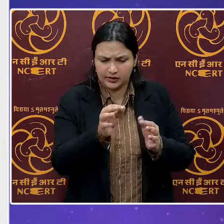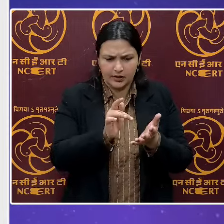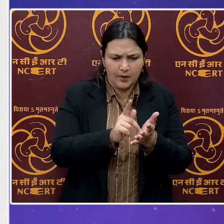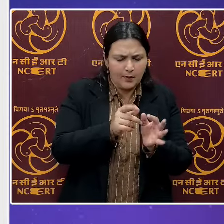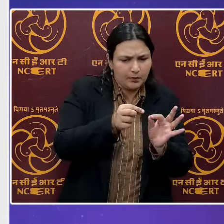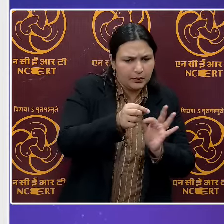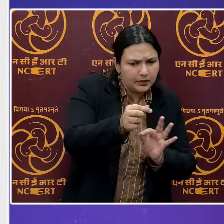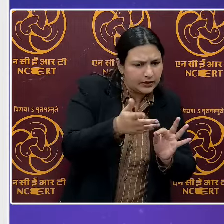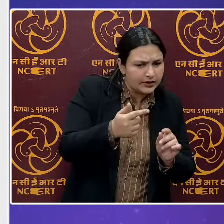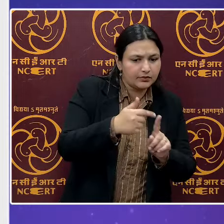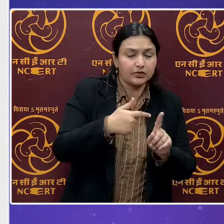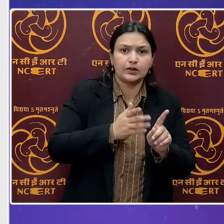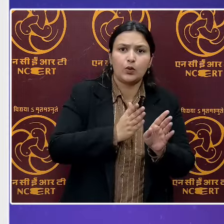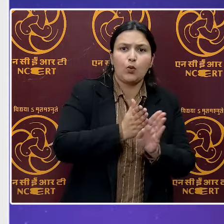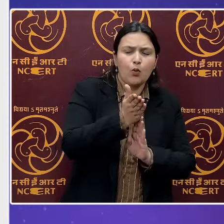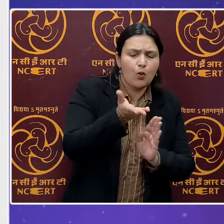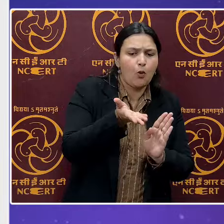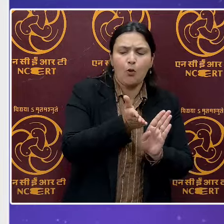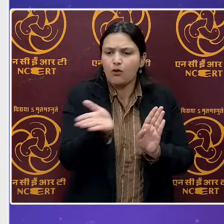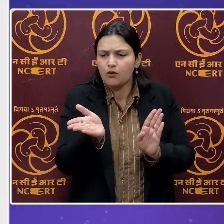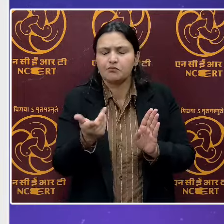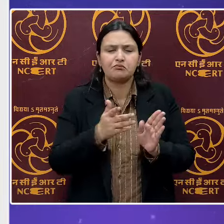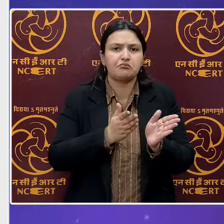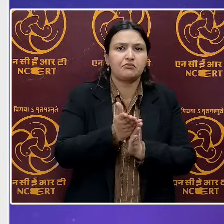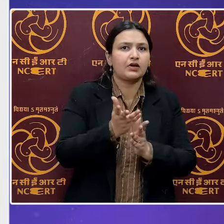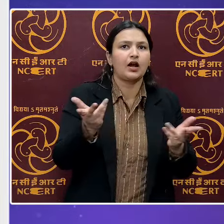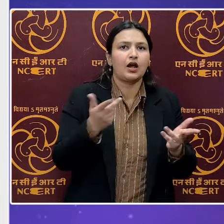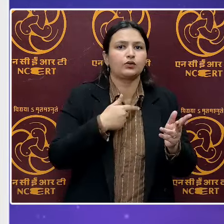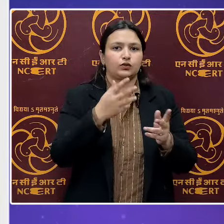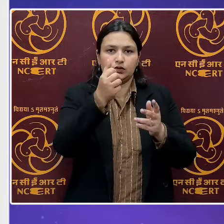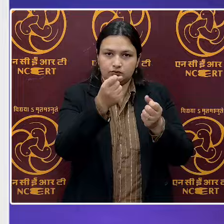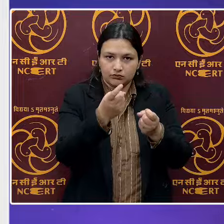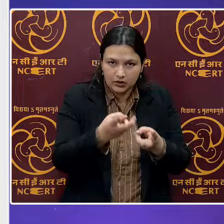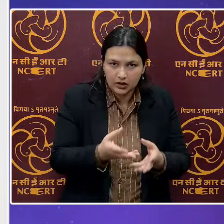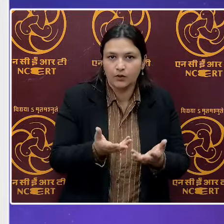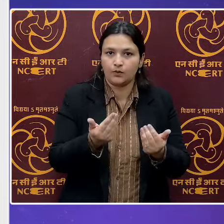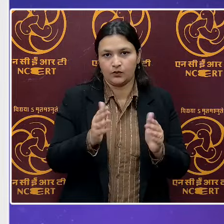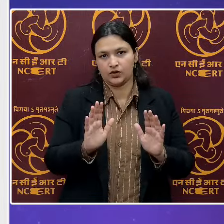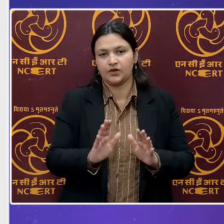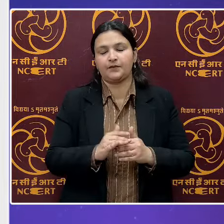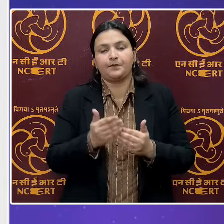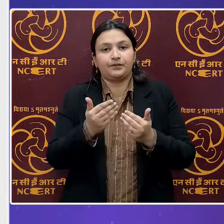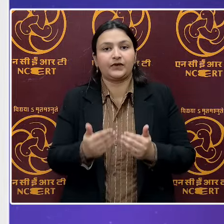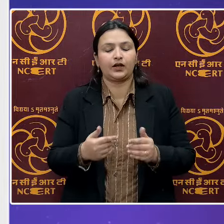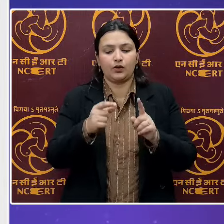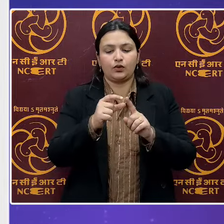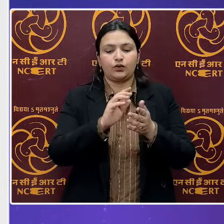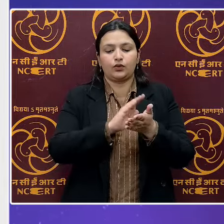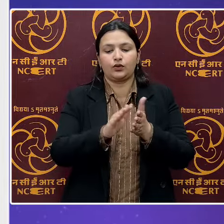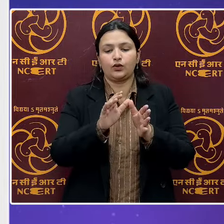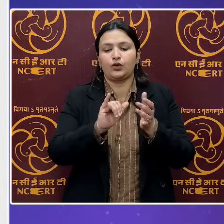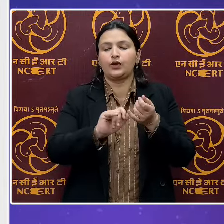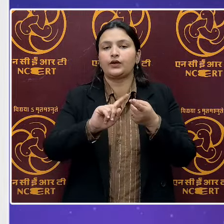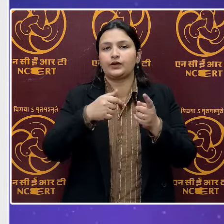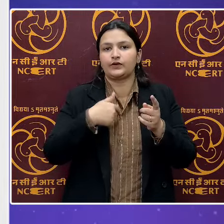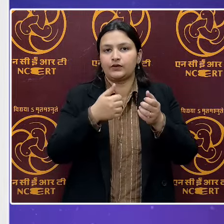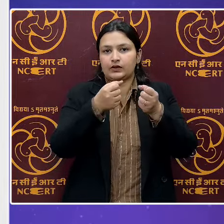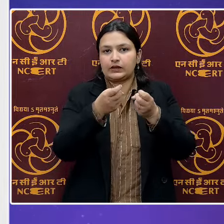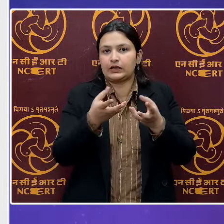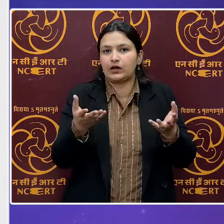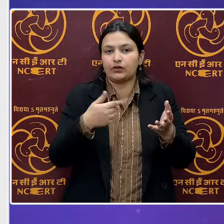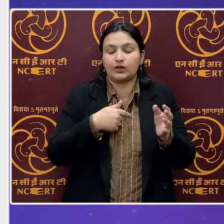it is moving. Phase help us to know the displacement and direction of motion of the